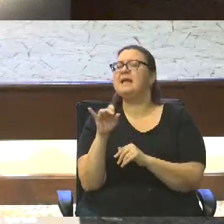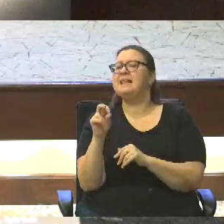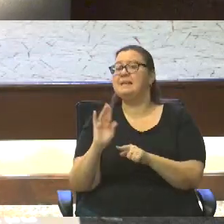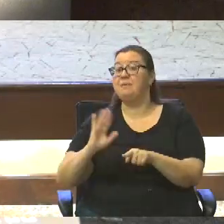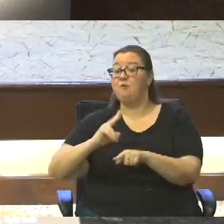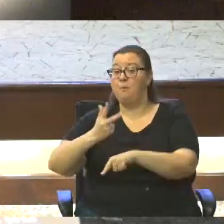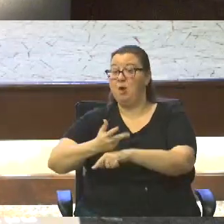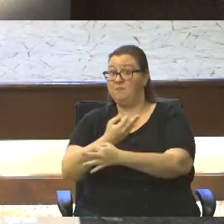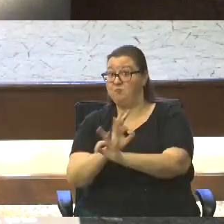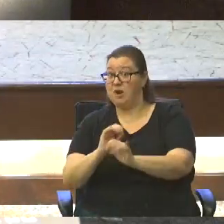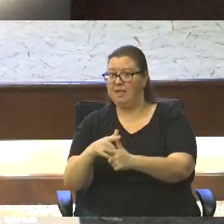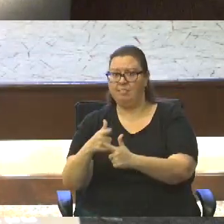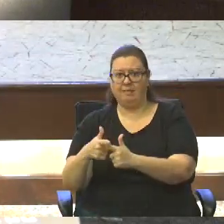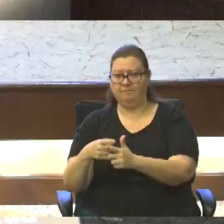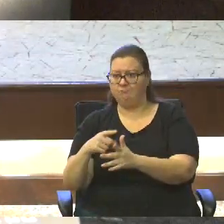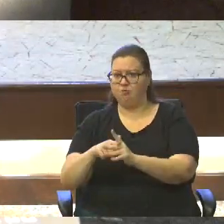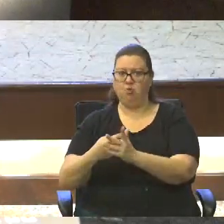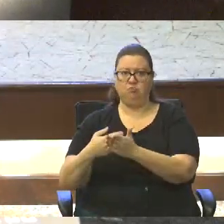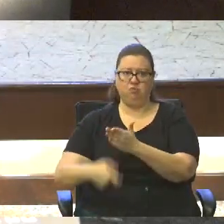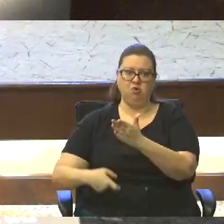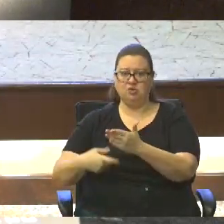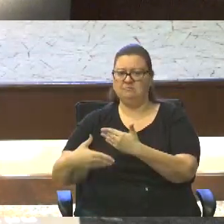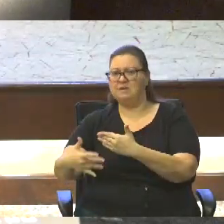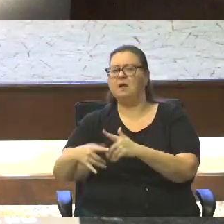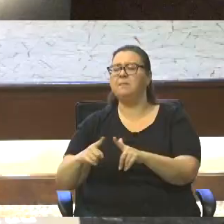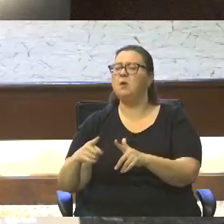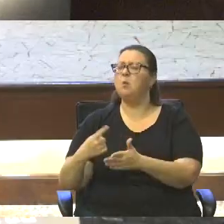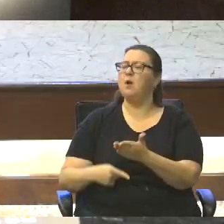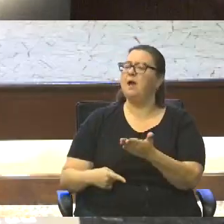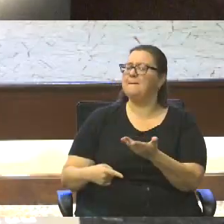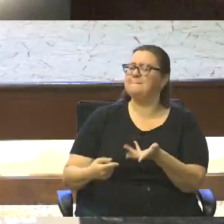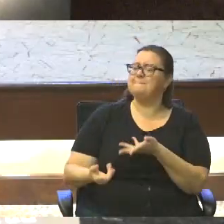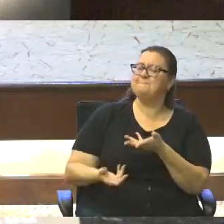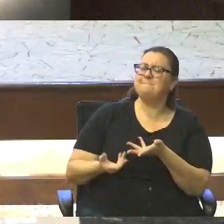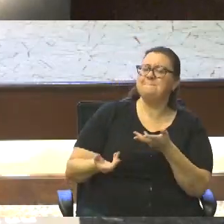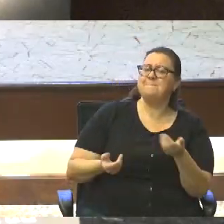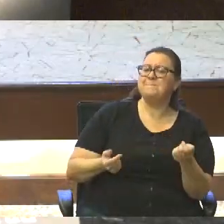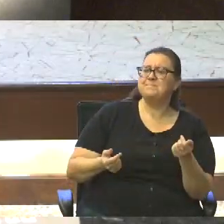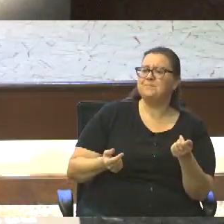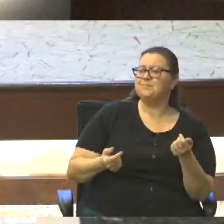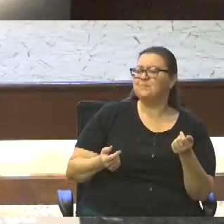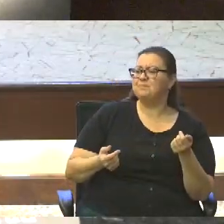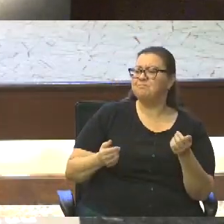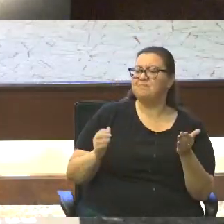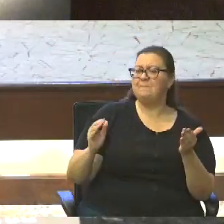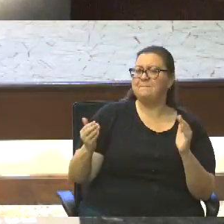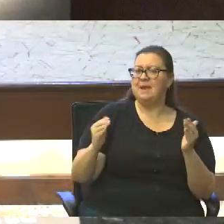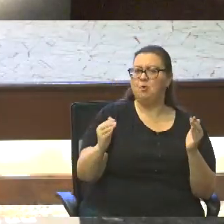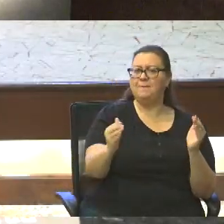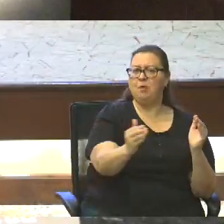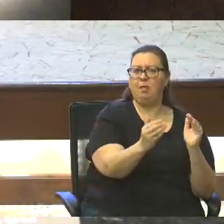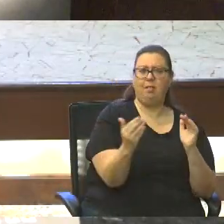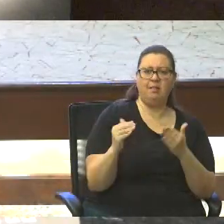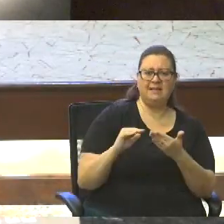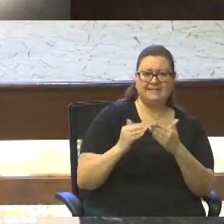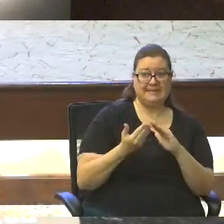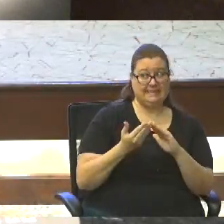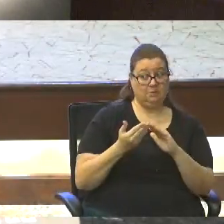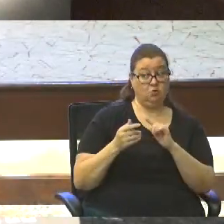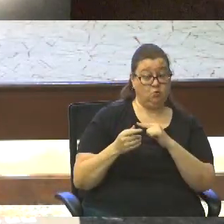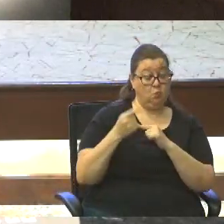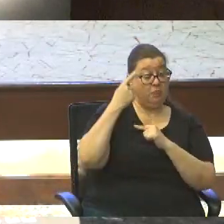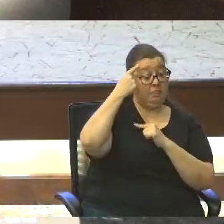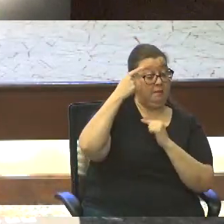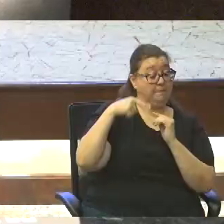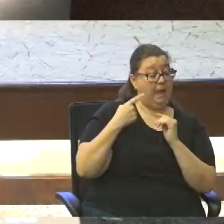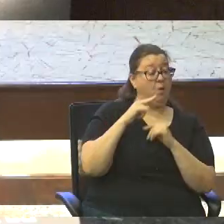it wasn't after that. What are some of the, I guess, comparable cities that in your mind, or